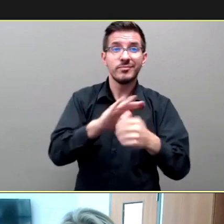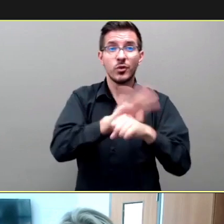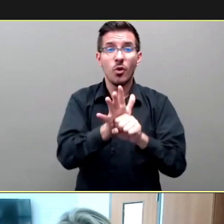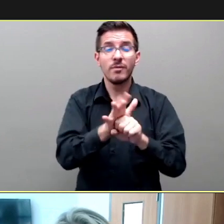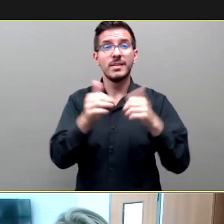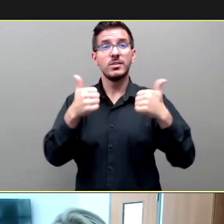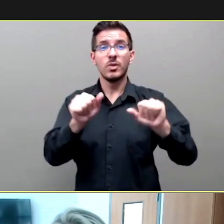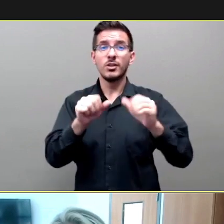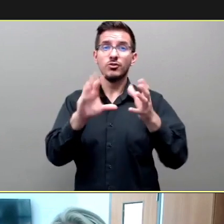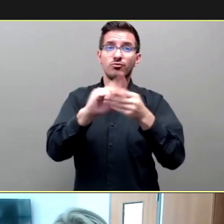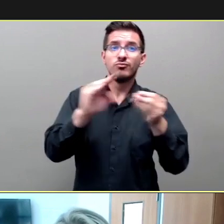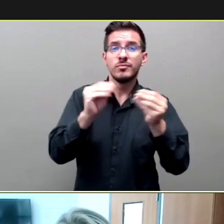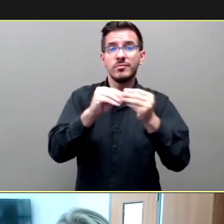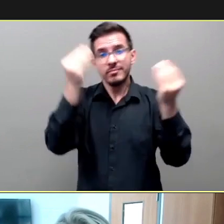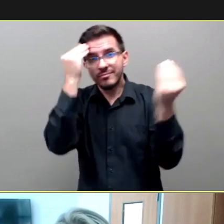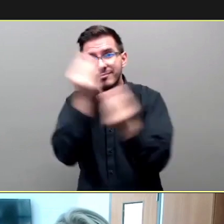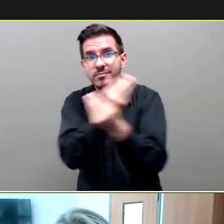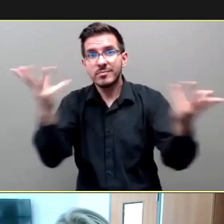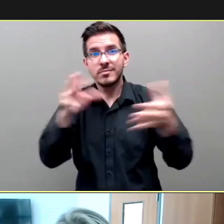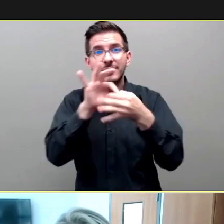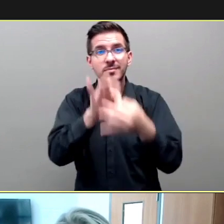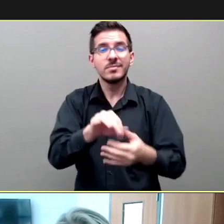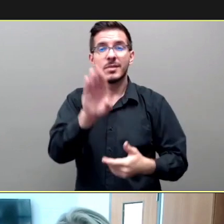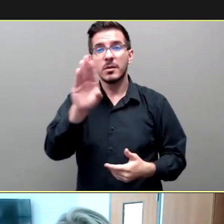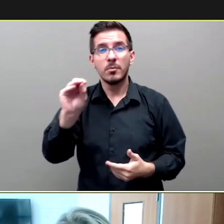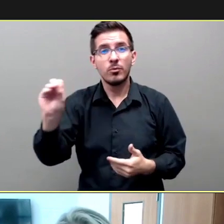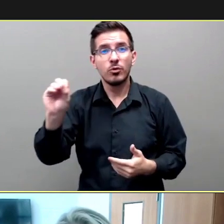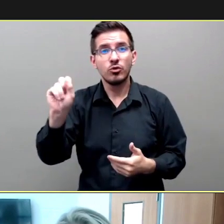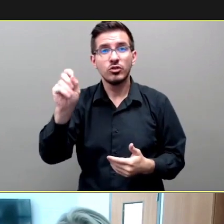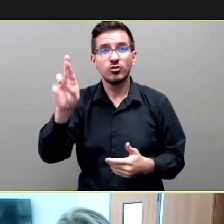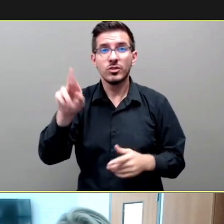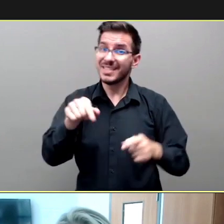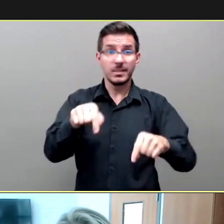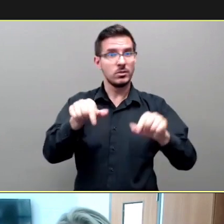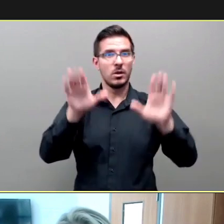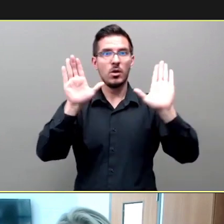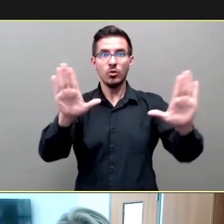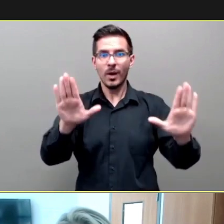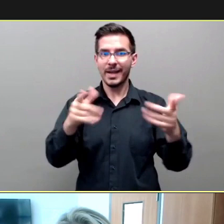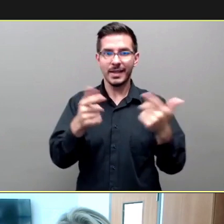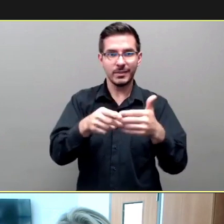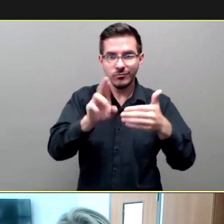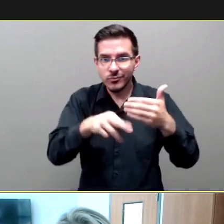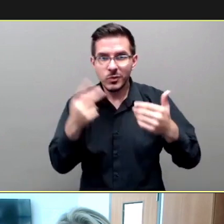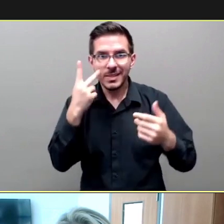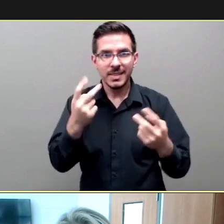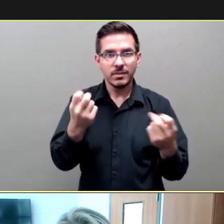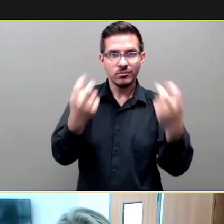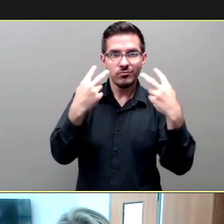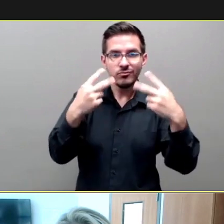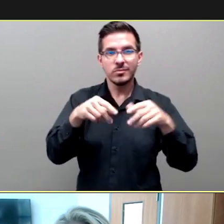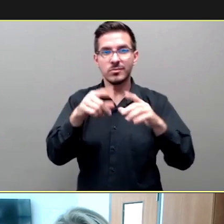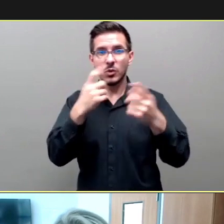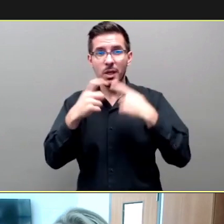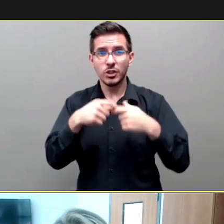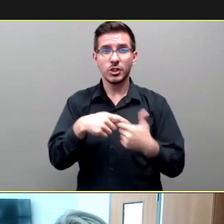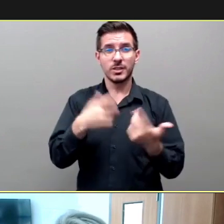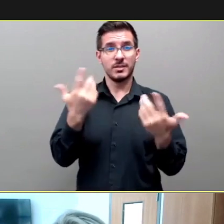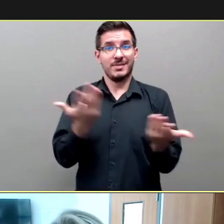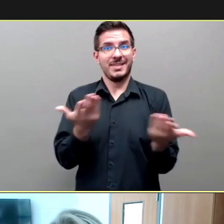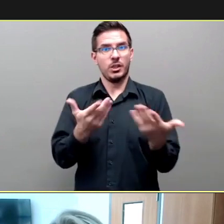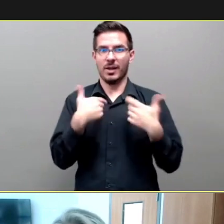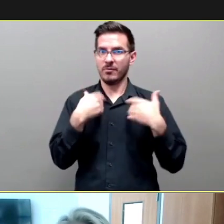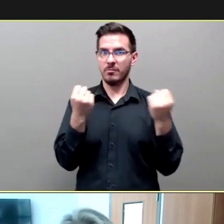booster, and also just your interest. I mean, this is a great turnout for a press conference that, you know, we have as many people